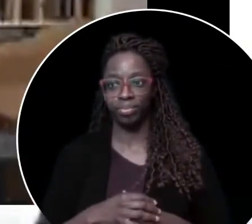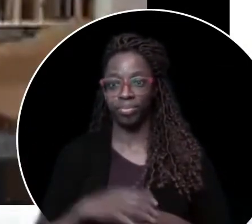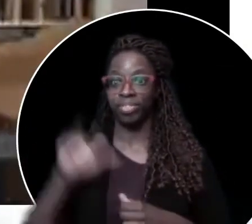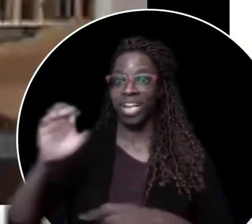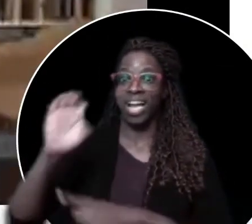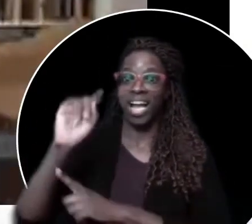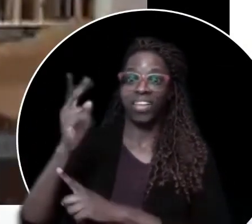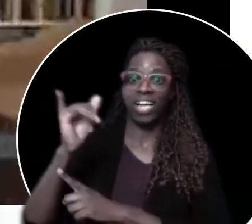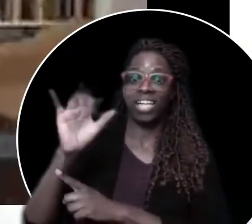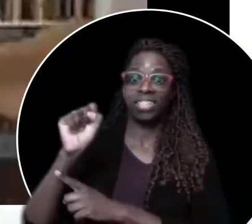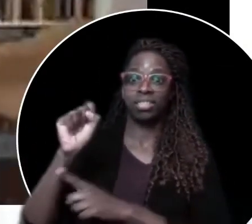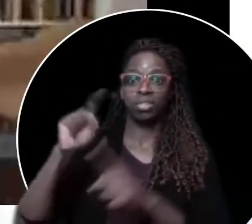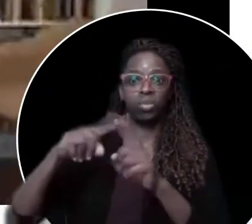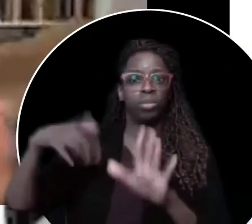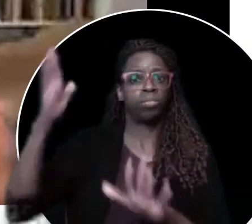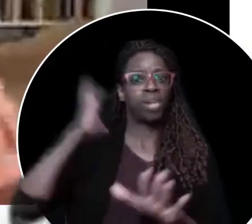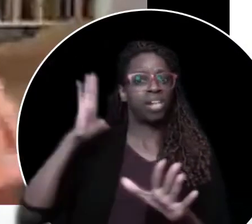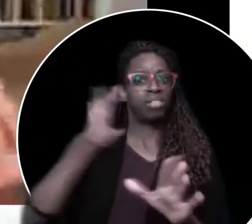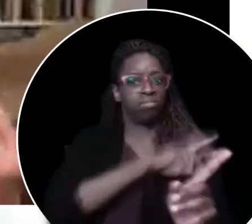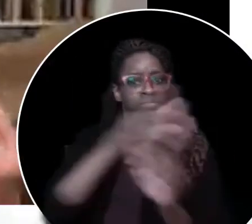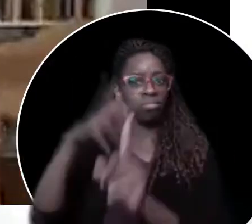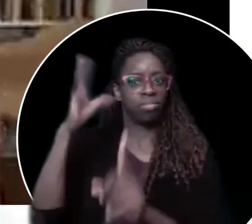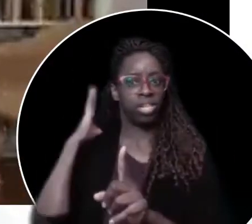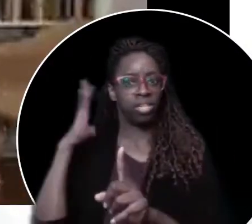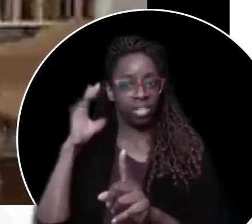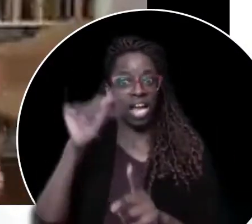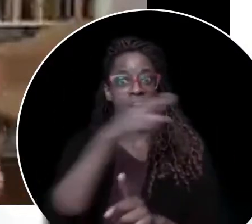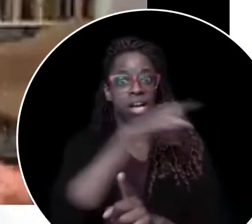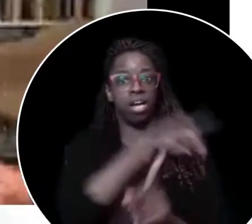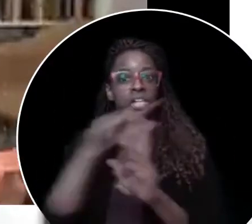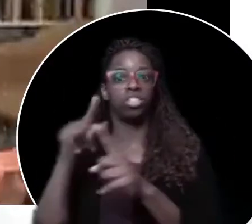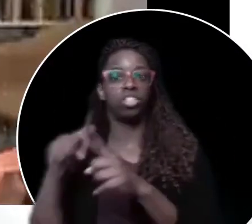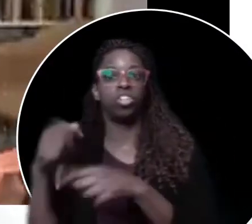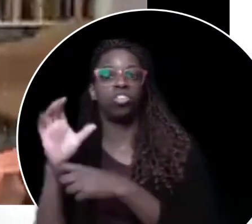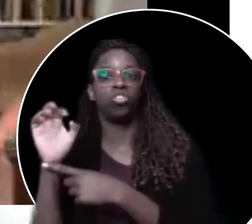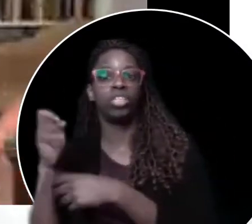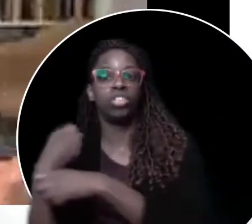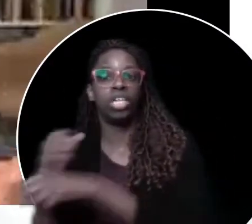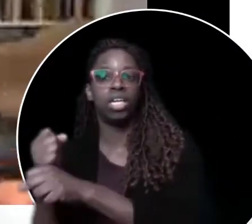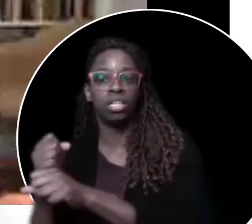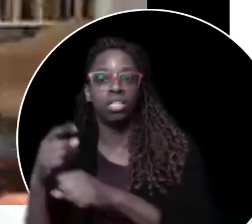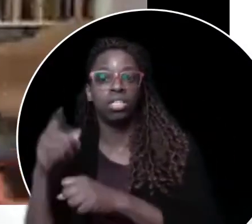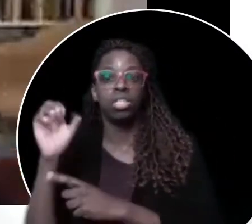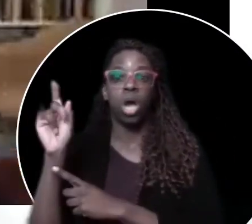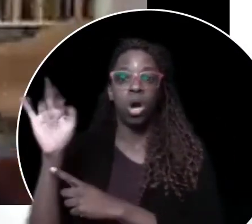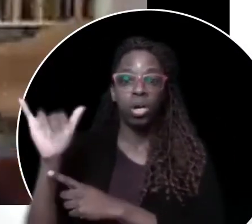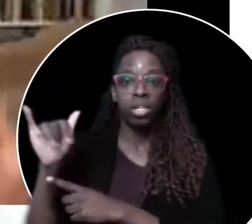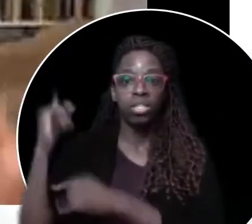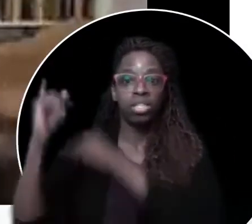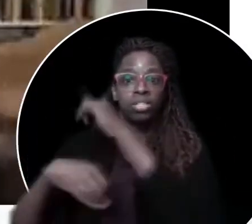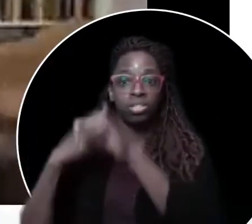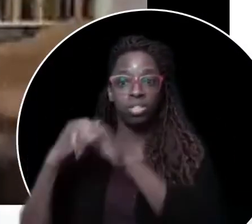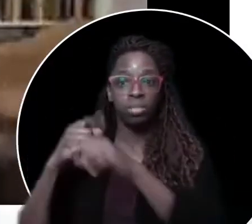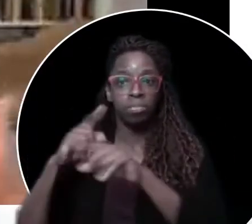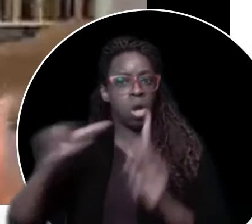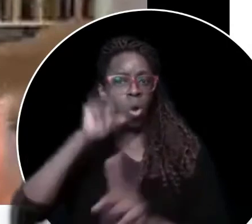international solidarity, but not only international solidarity. And I think I'll end with this. Since we've been talking